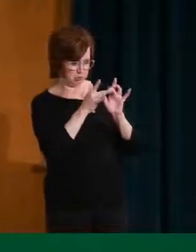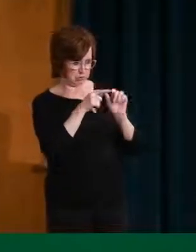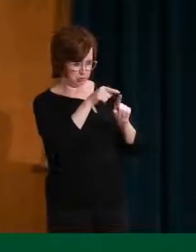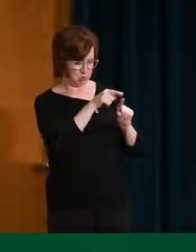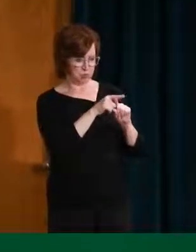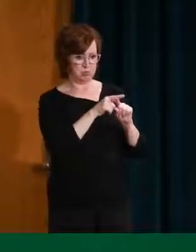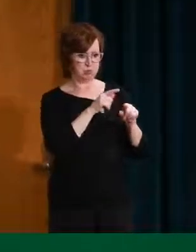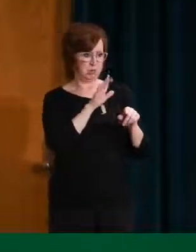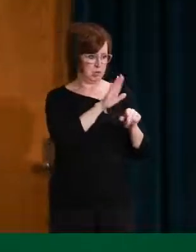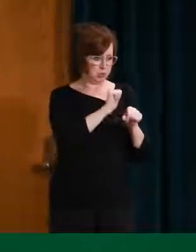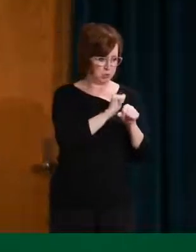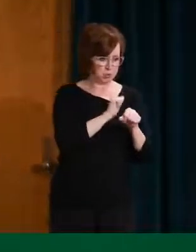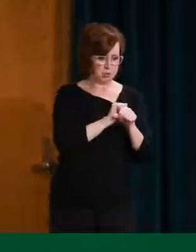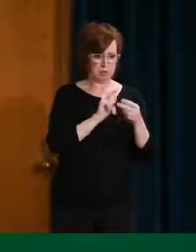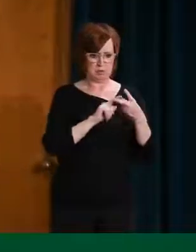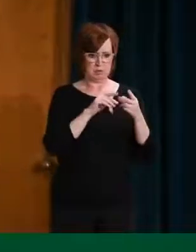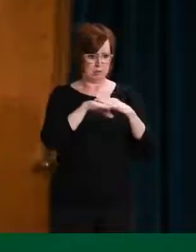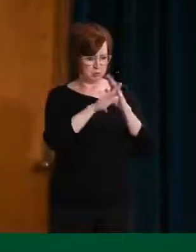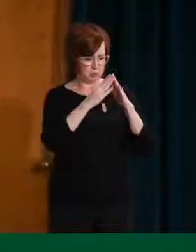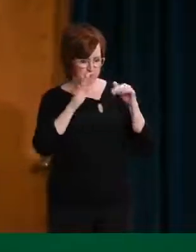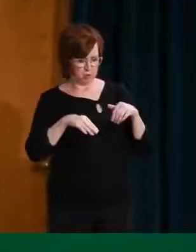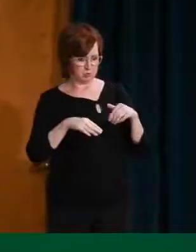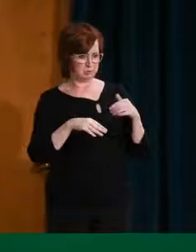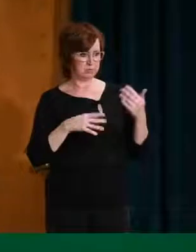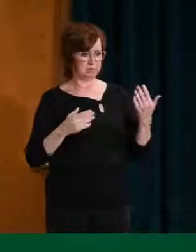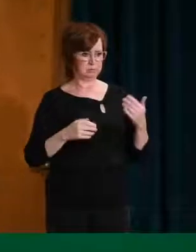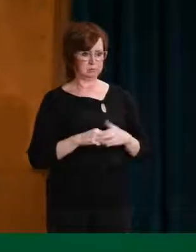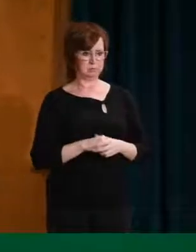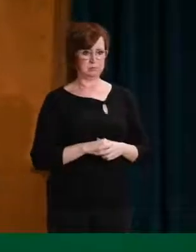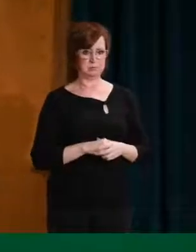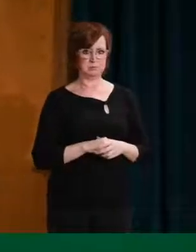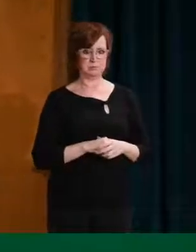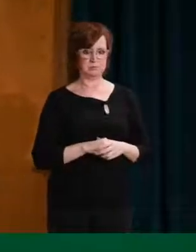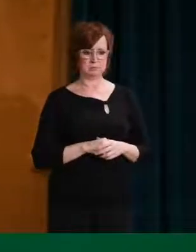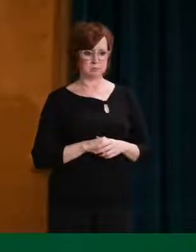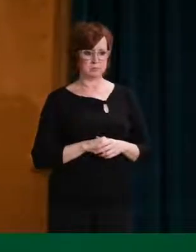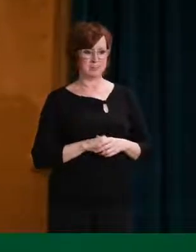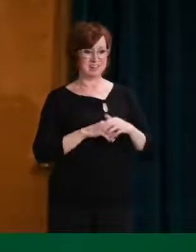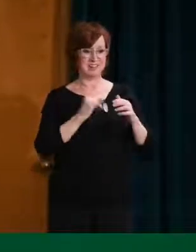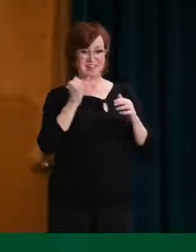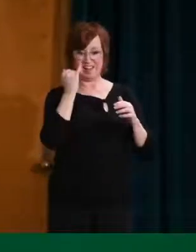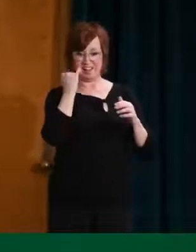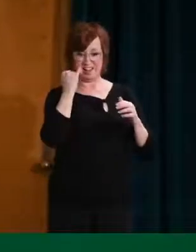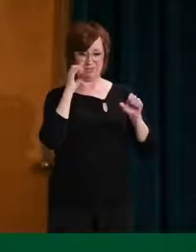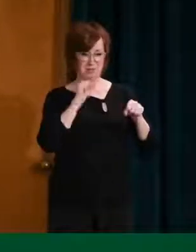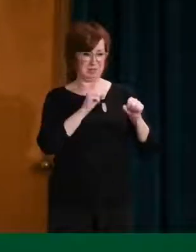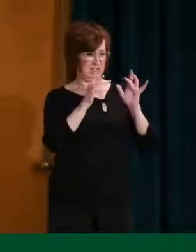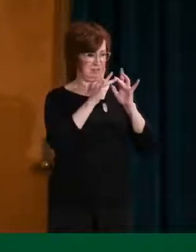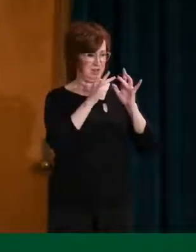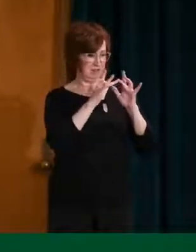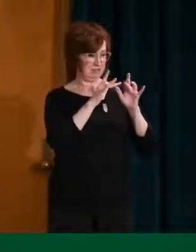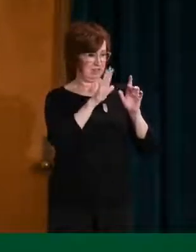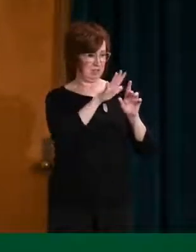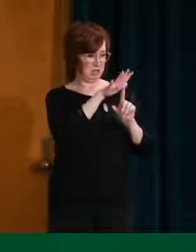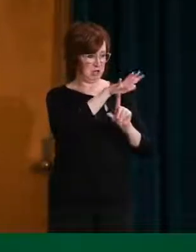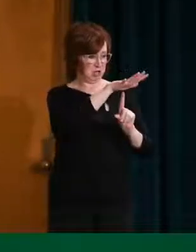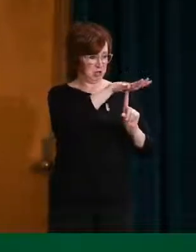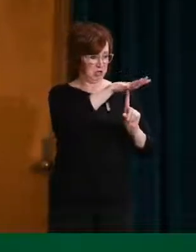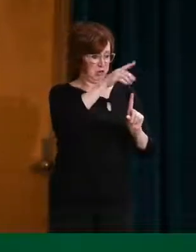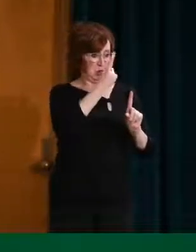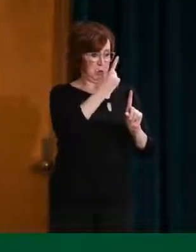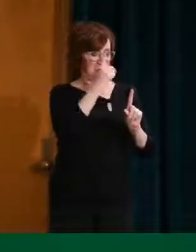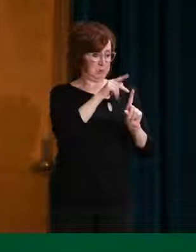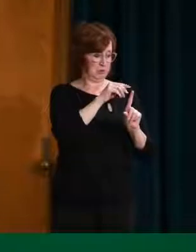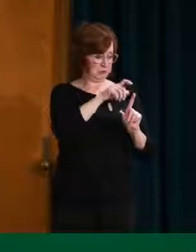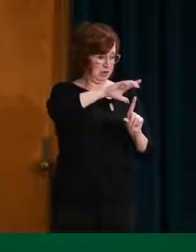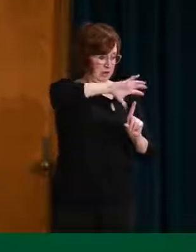social settings, in the household. So based on that, if they can find all the contacts in the work setting, there's no